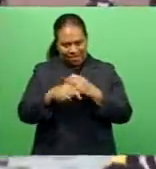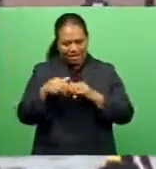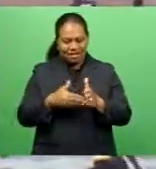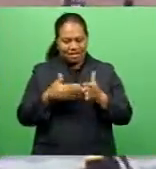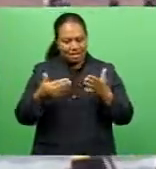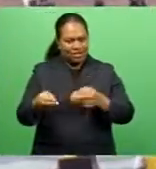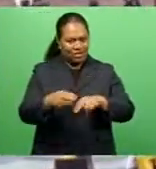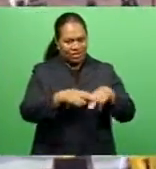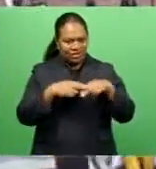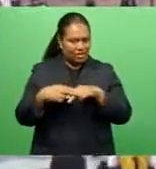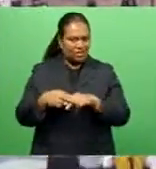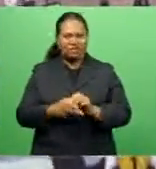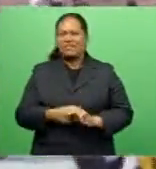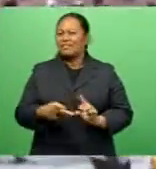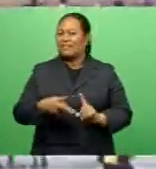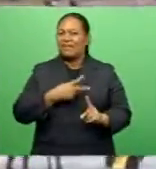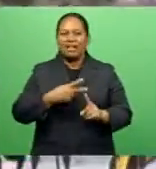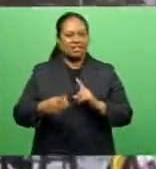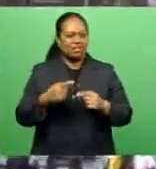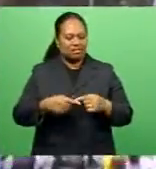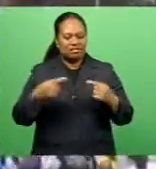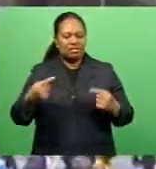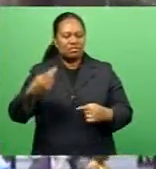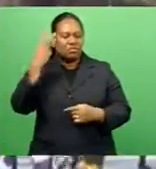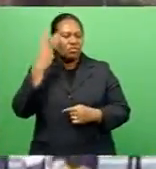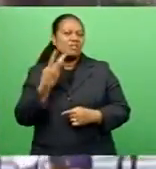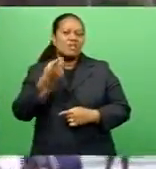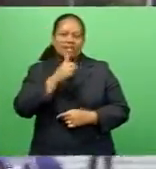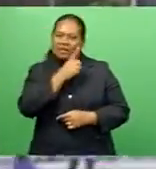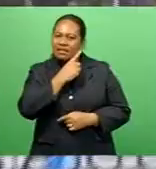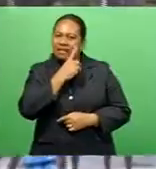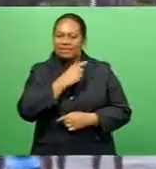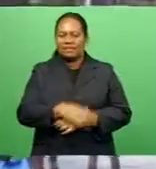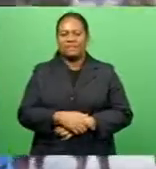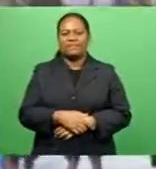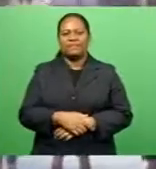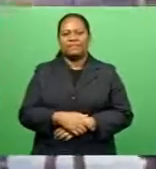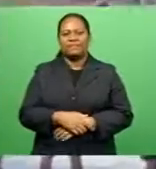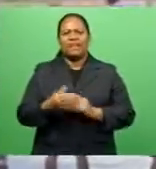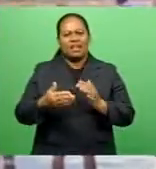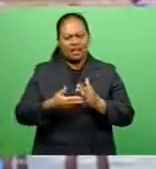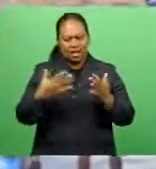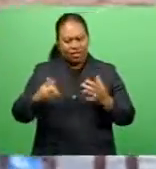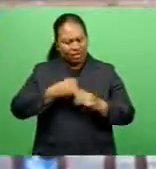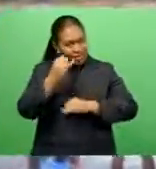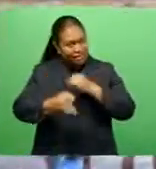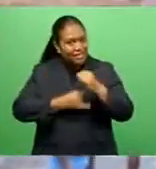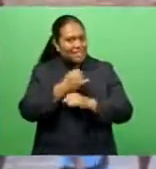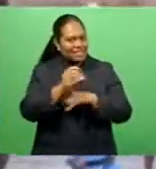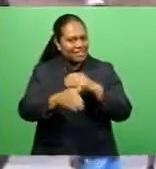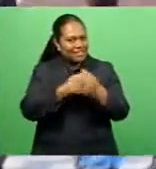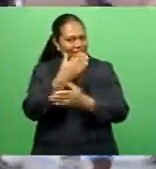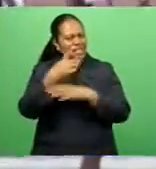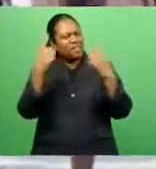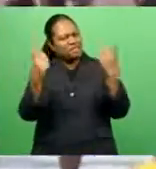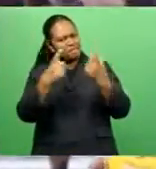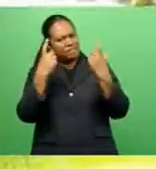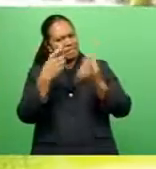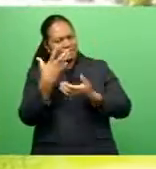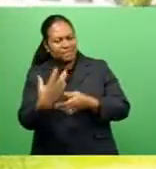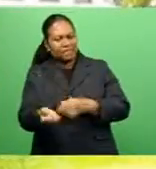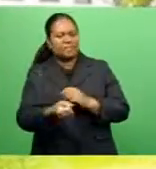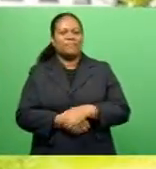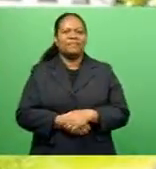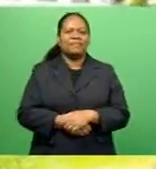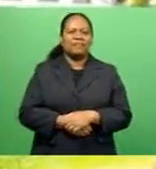of violence against women and girls. So we have the International Women's Day Festival, and we also have the